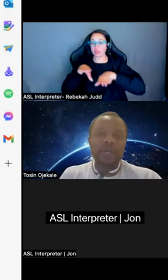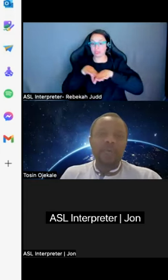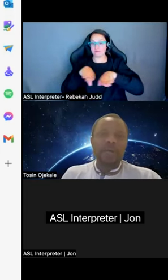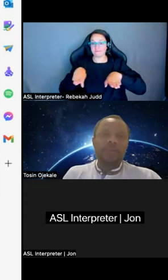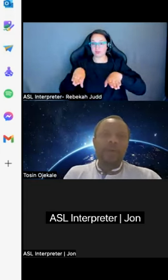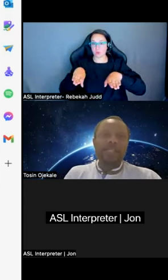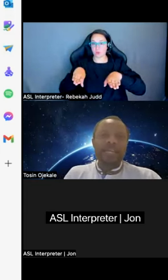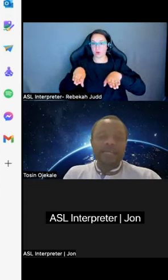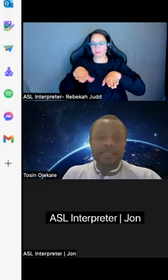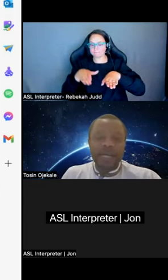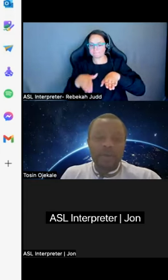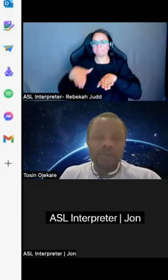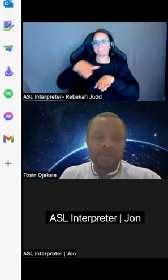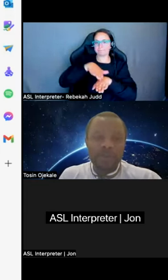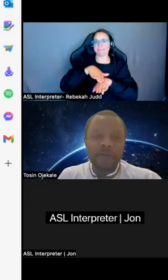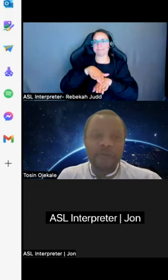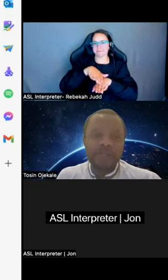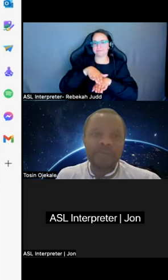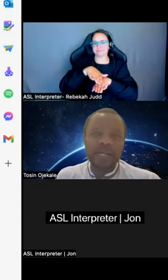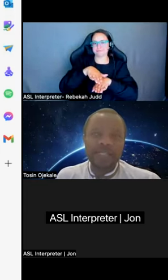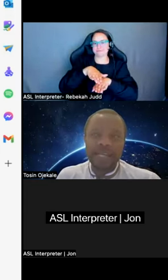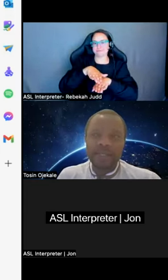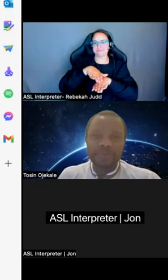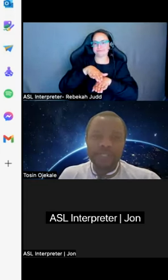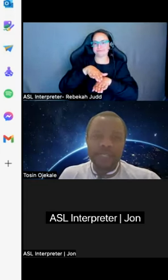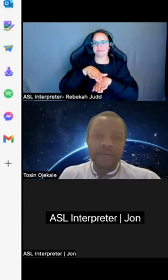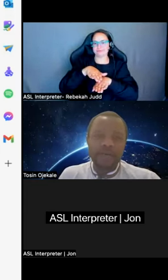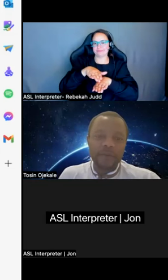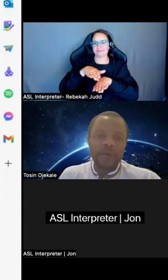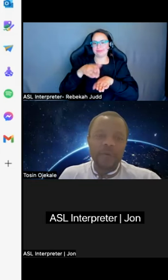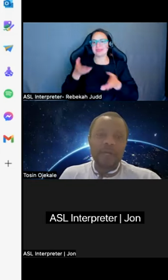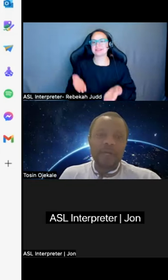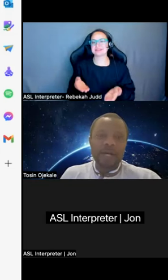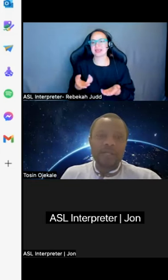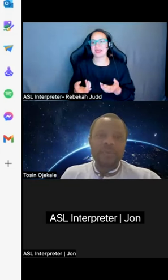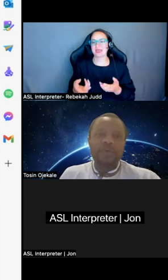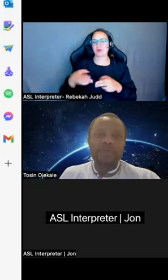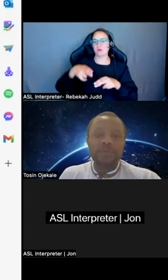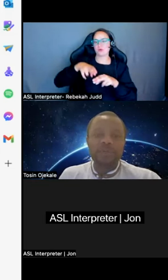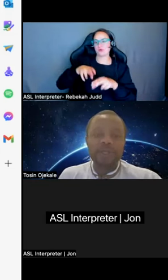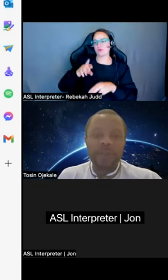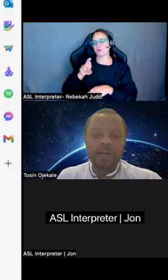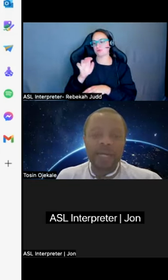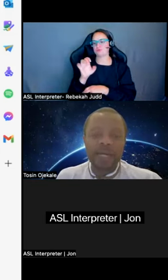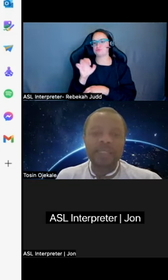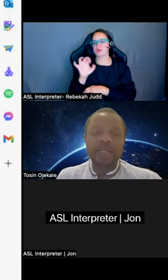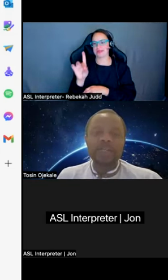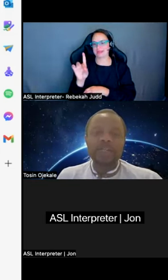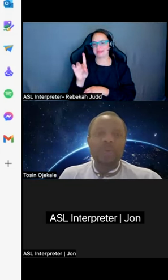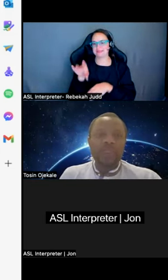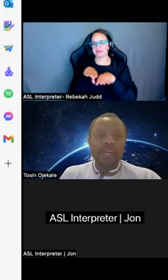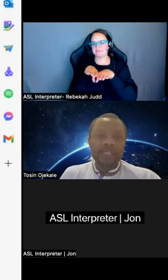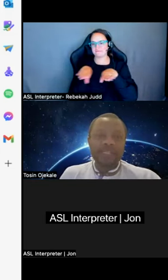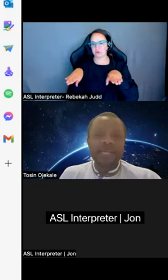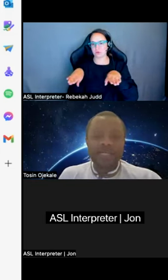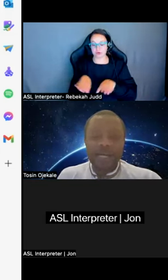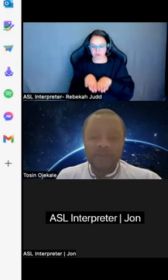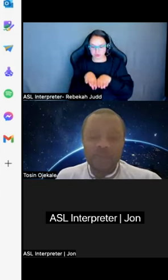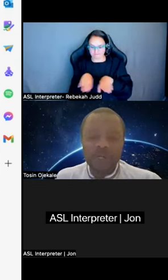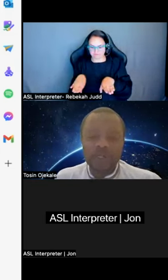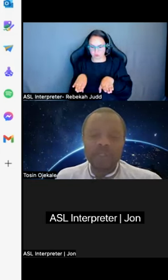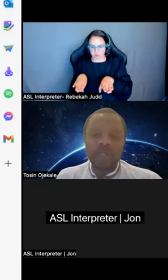on, where I said that it can also be referred to as a risk floor as well. So we talked about that. So underneath